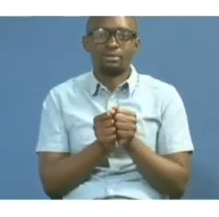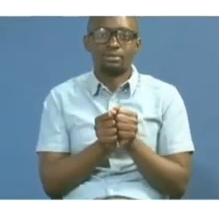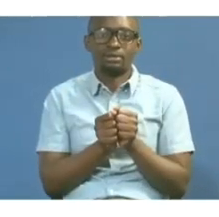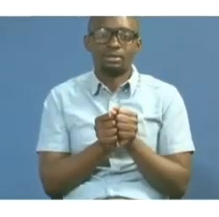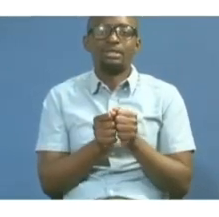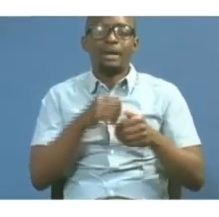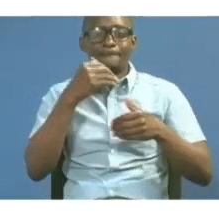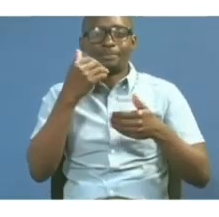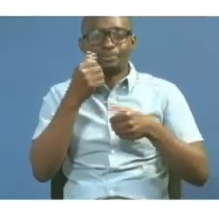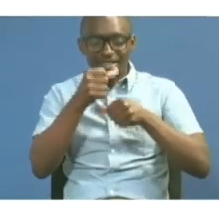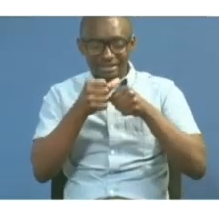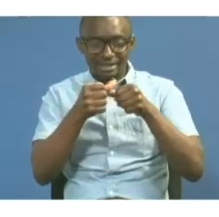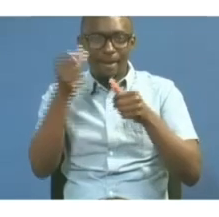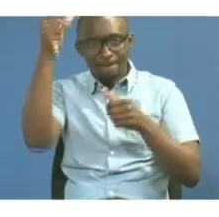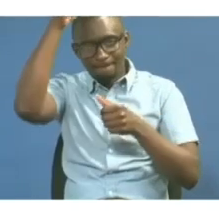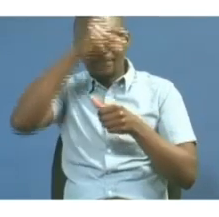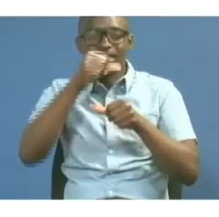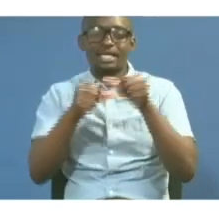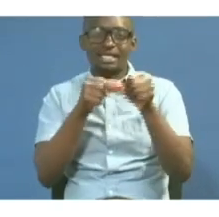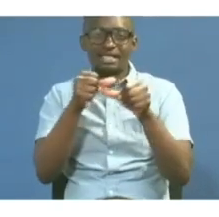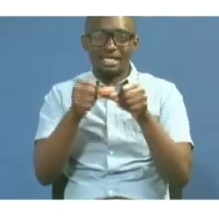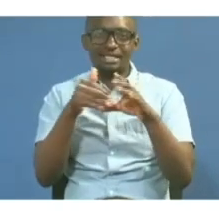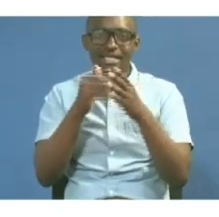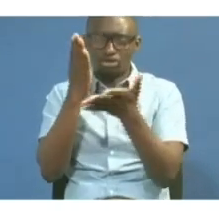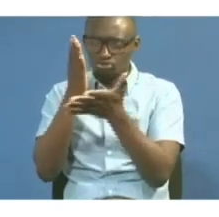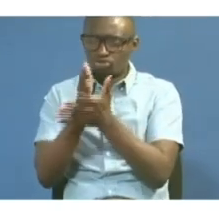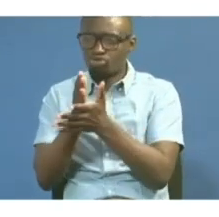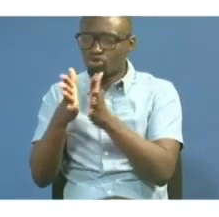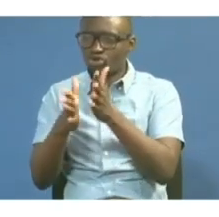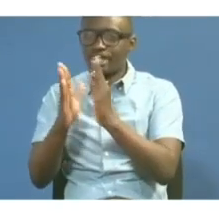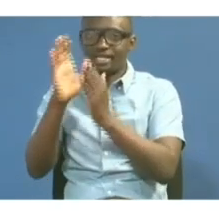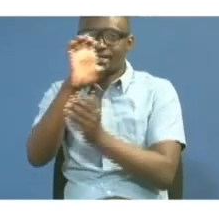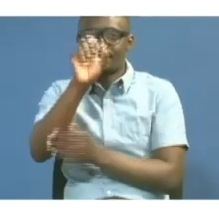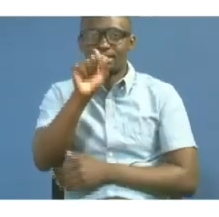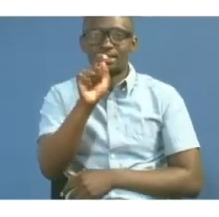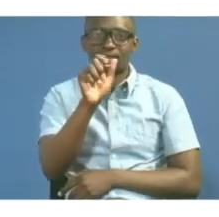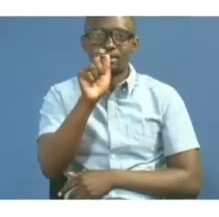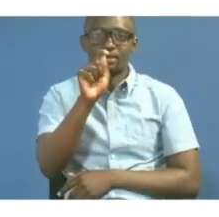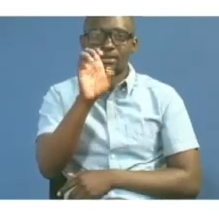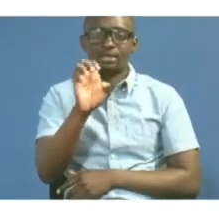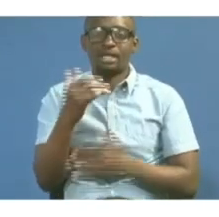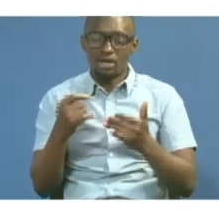Bachelor of Science in Real Estate. Here we train you to either serve as